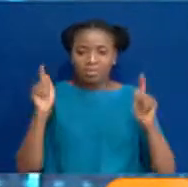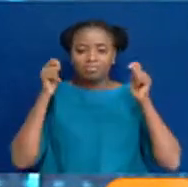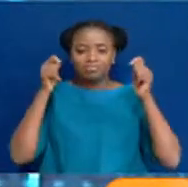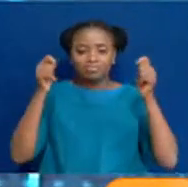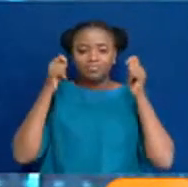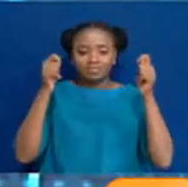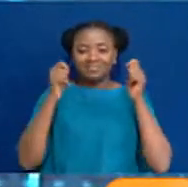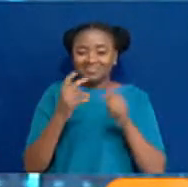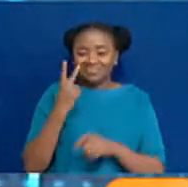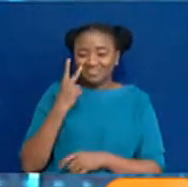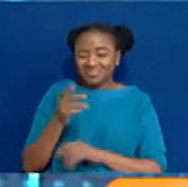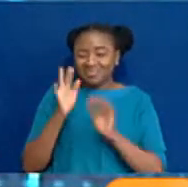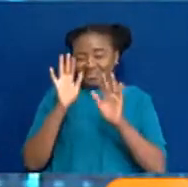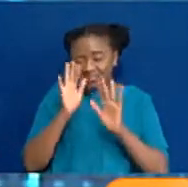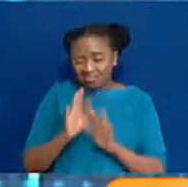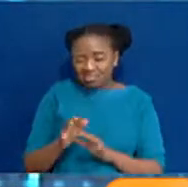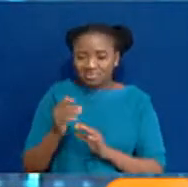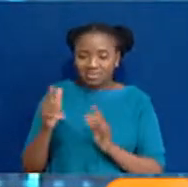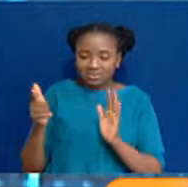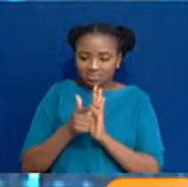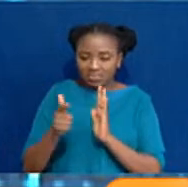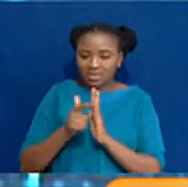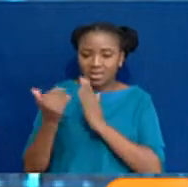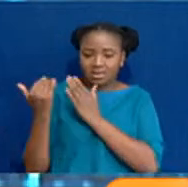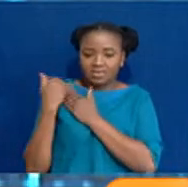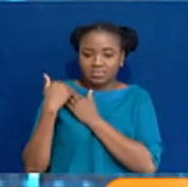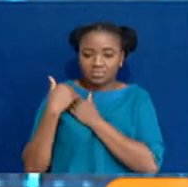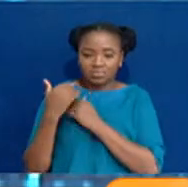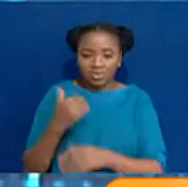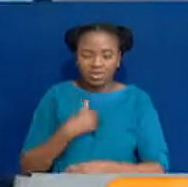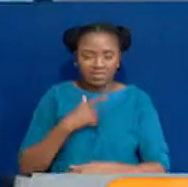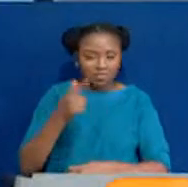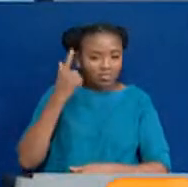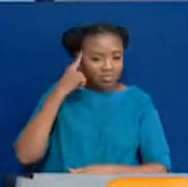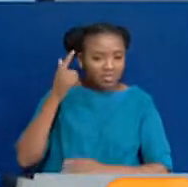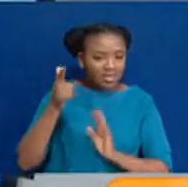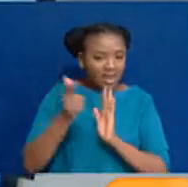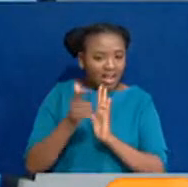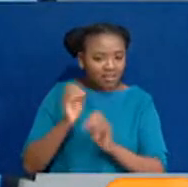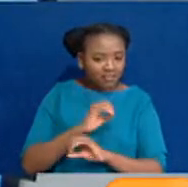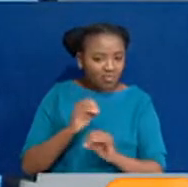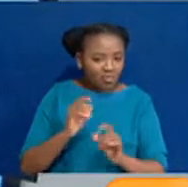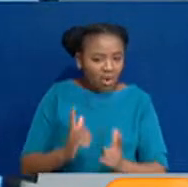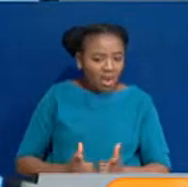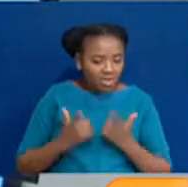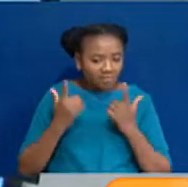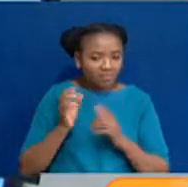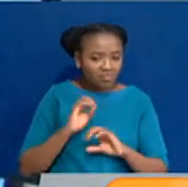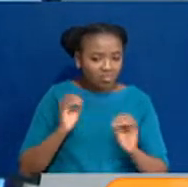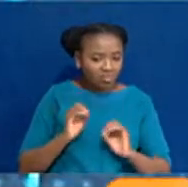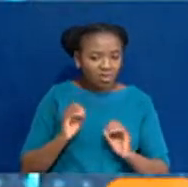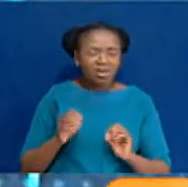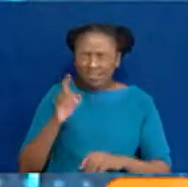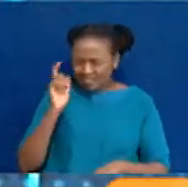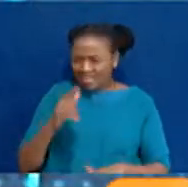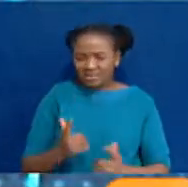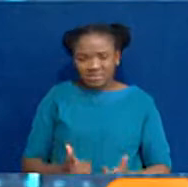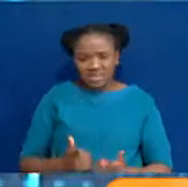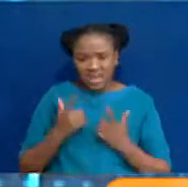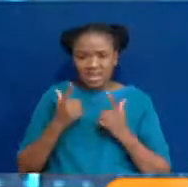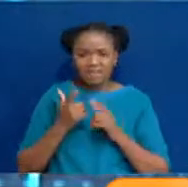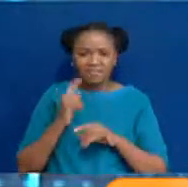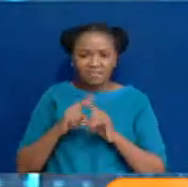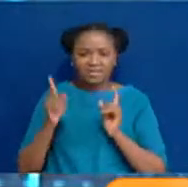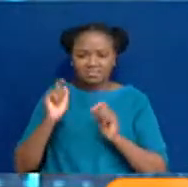some responsibility on behalf of the media. You don't think we should go live? No. You should go live, but it has to be done within some modicum